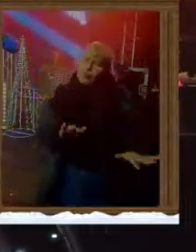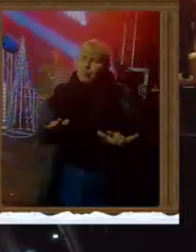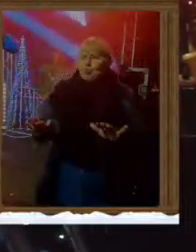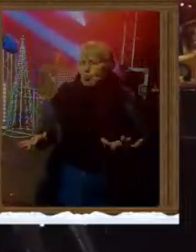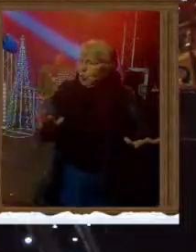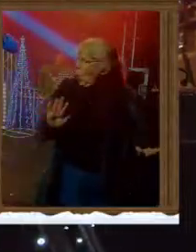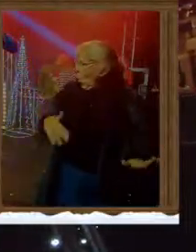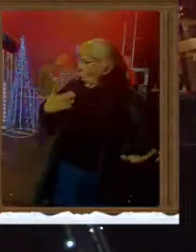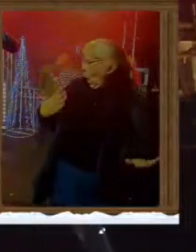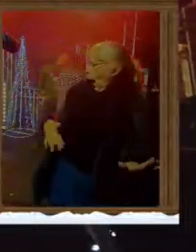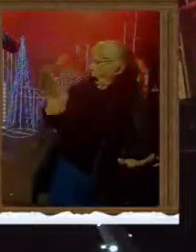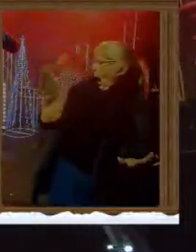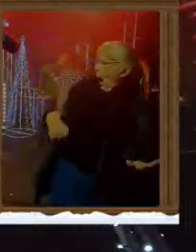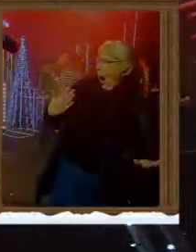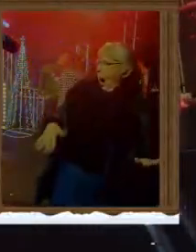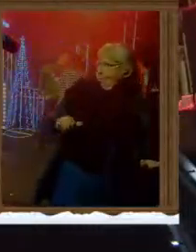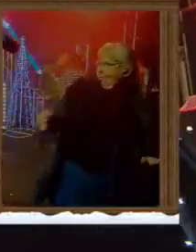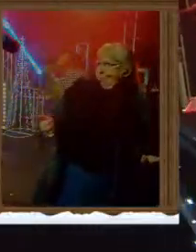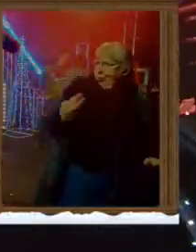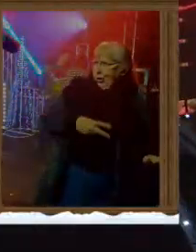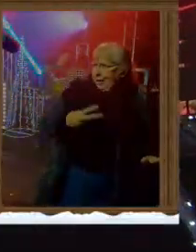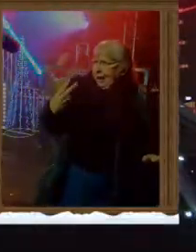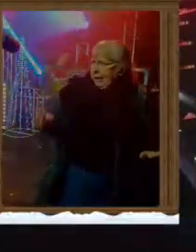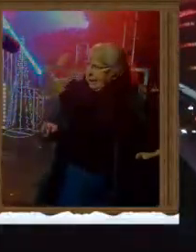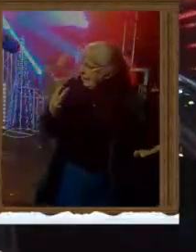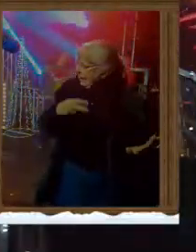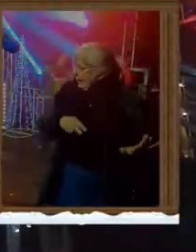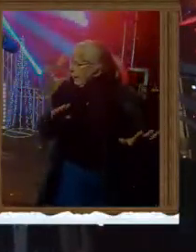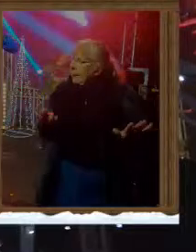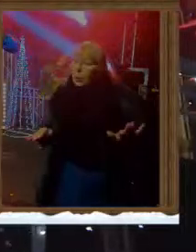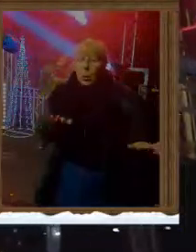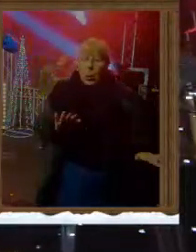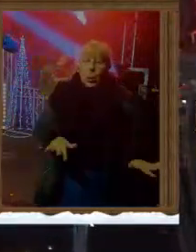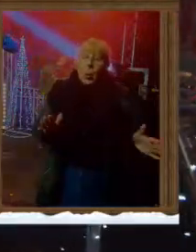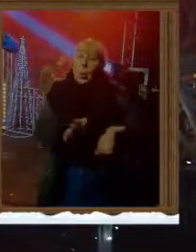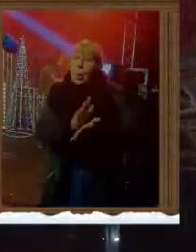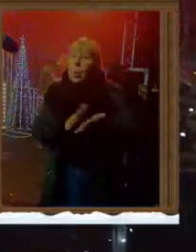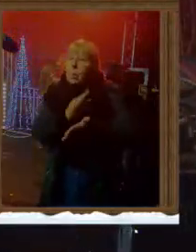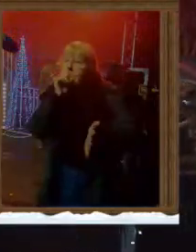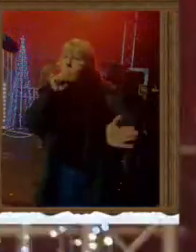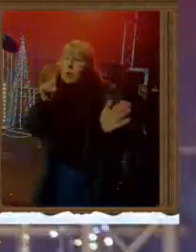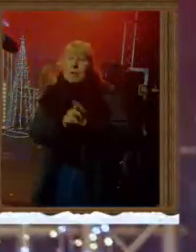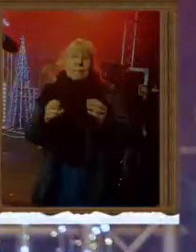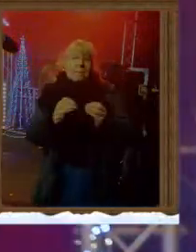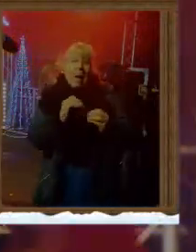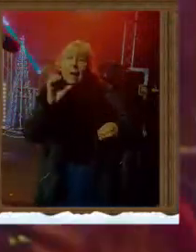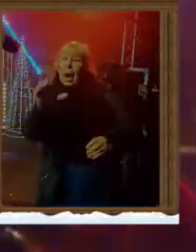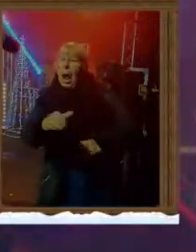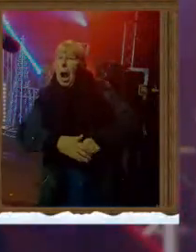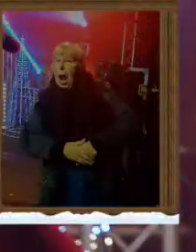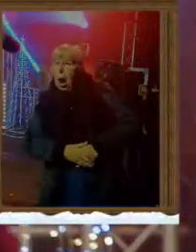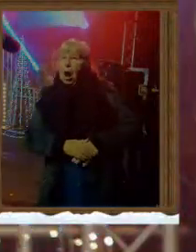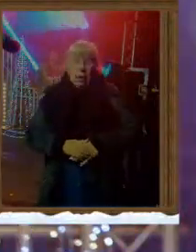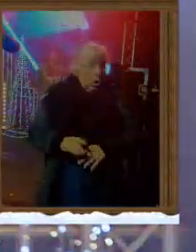Oh, wow. Great dancing. Merry Christmas, Ballyclare!